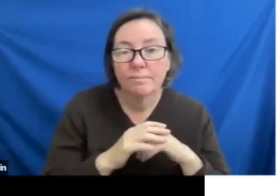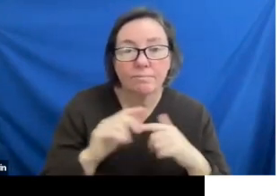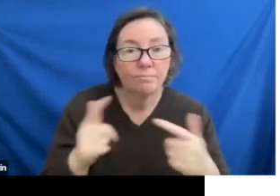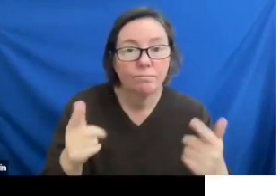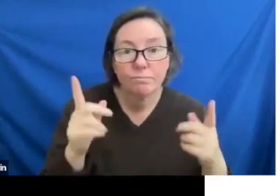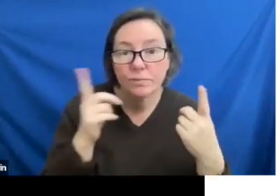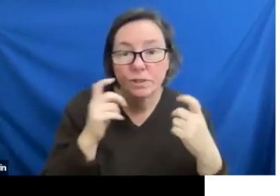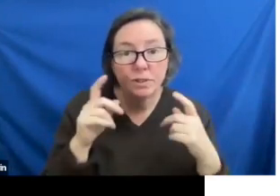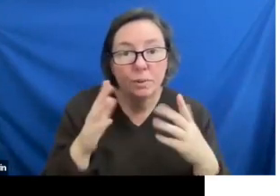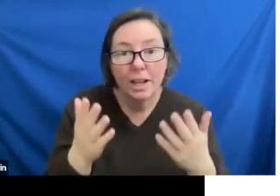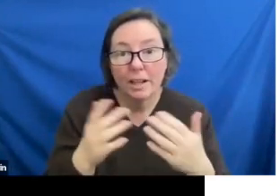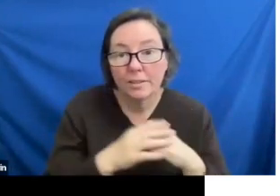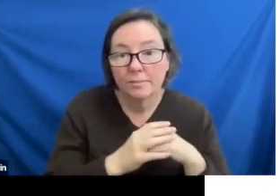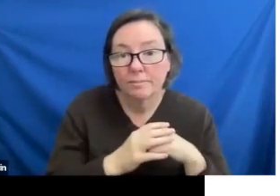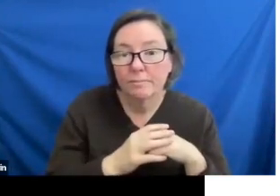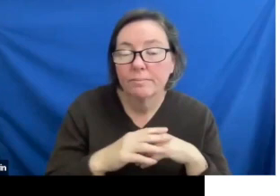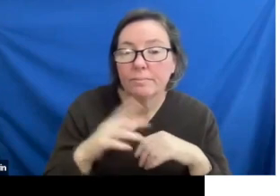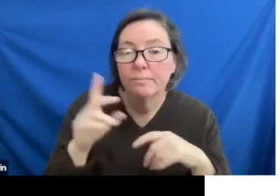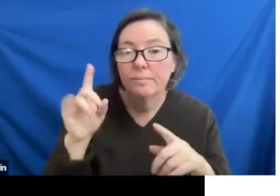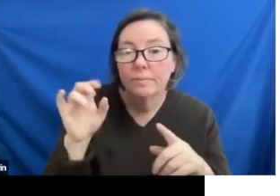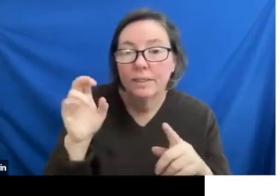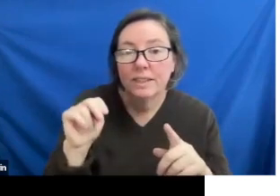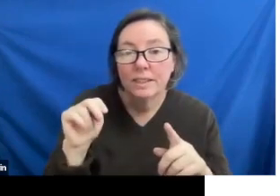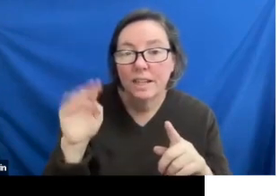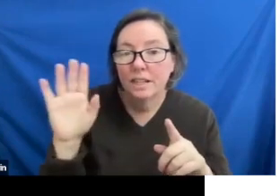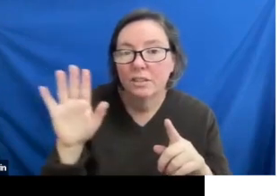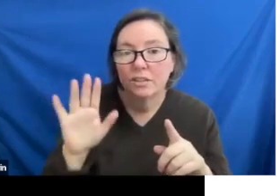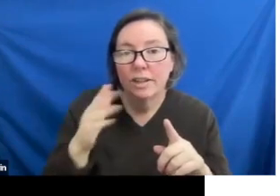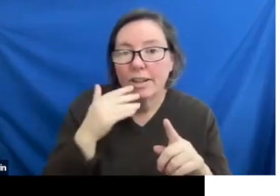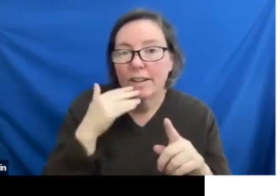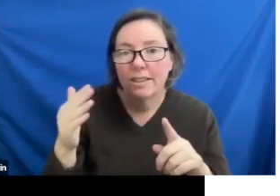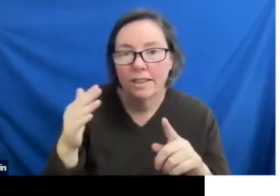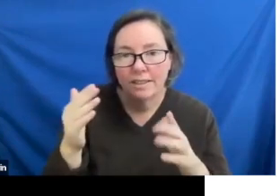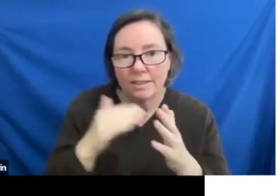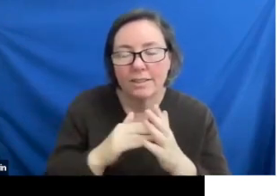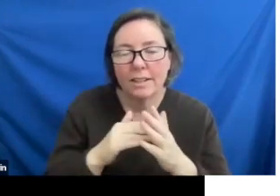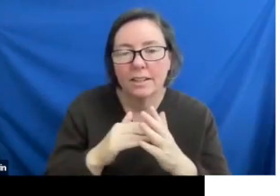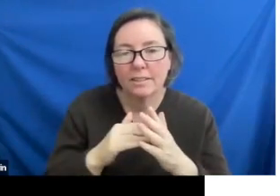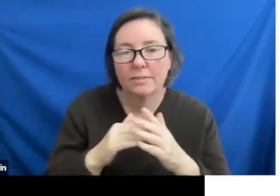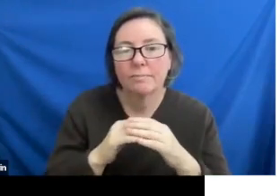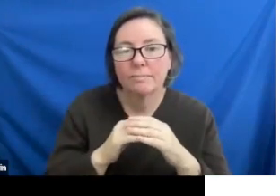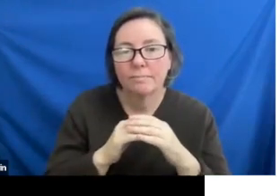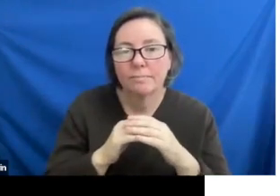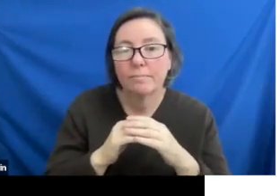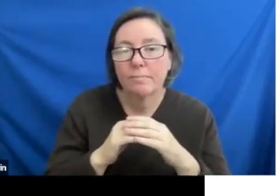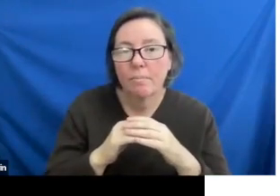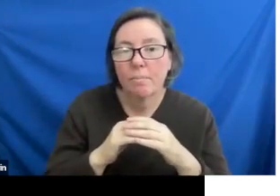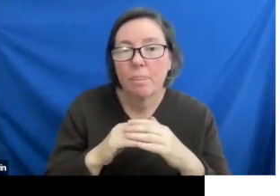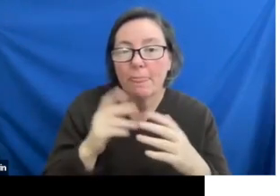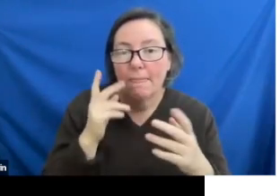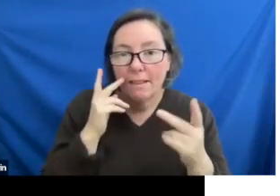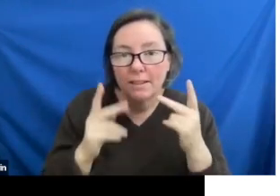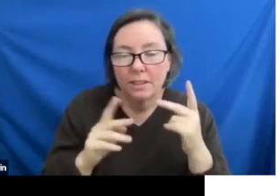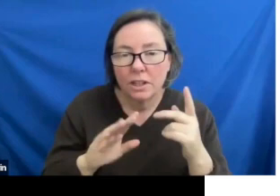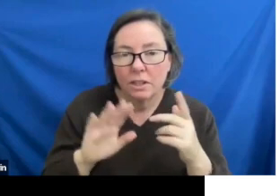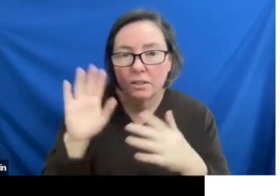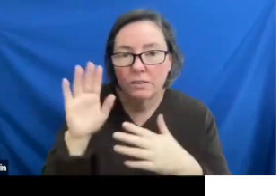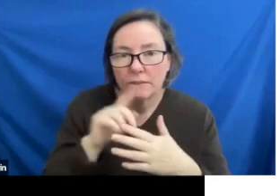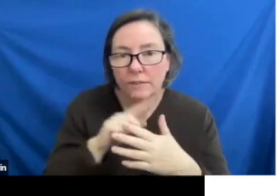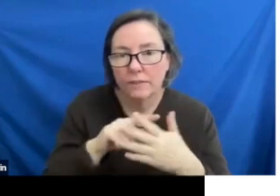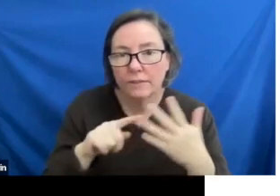Q&A. Terrific. Thanks, Commissioner, and thanks again, Counselor. So I just saw a request for